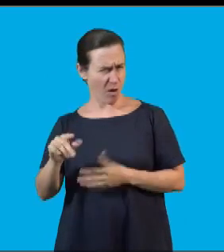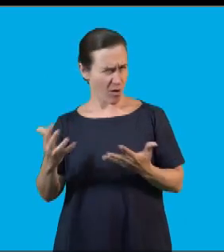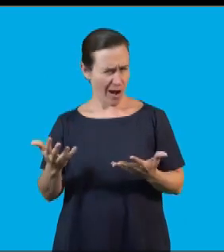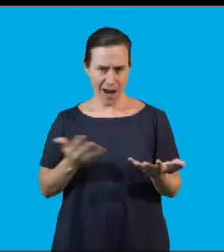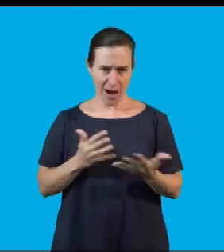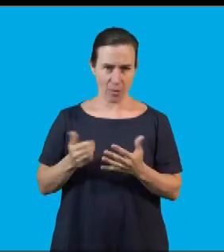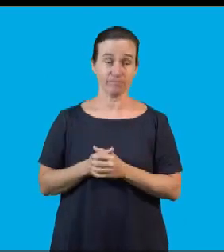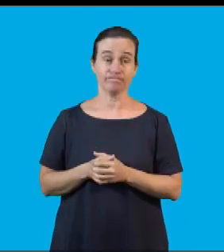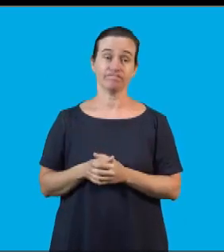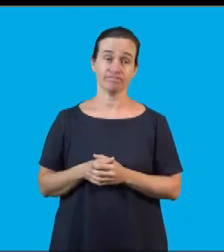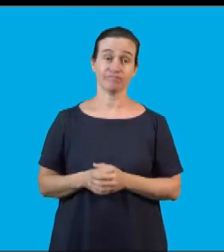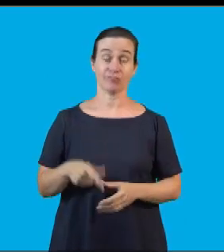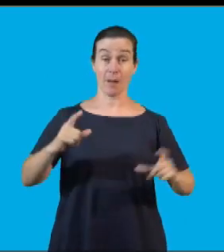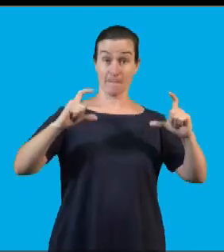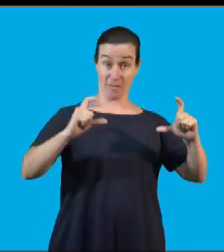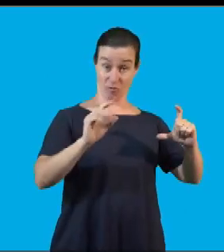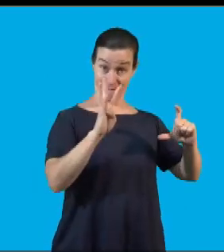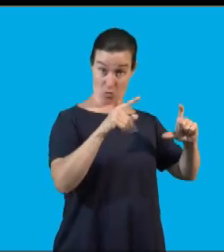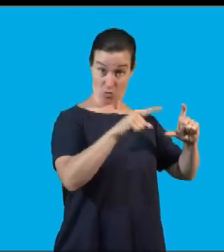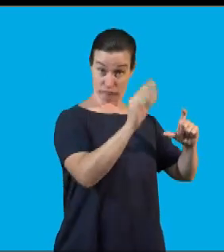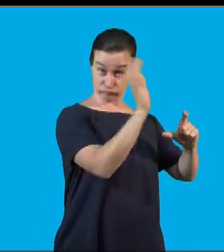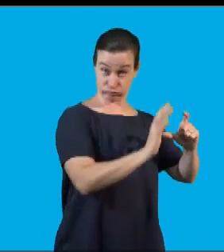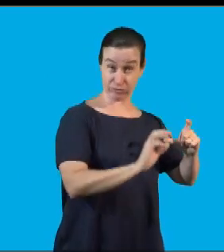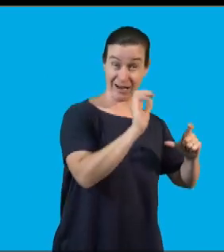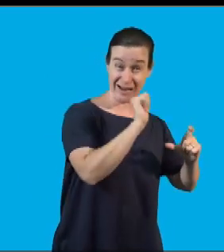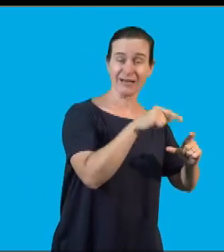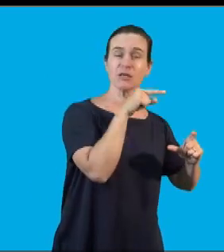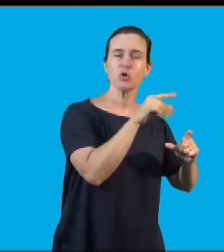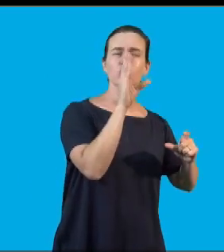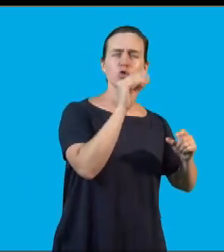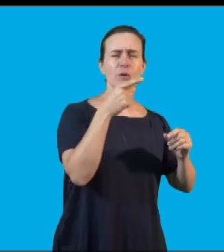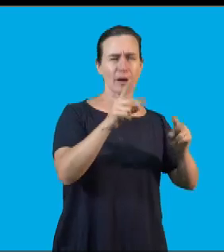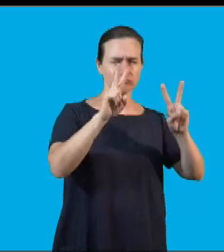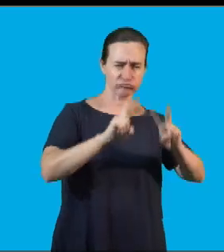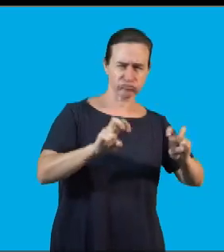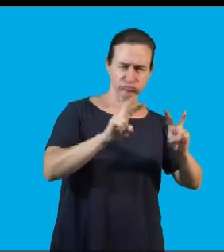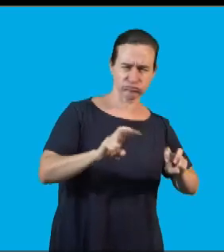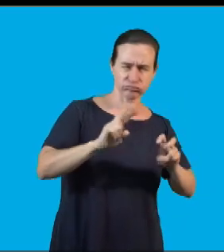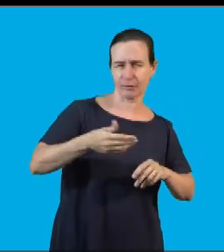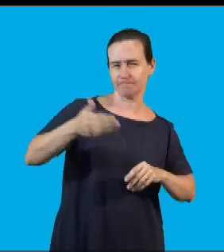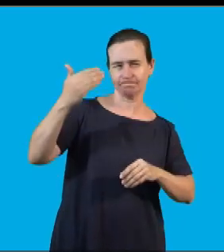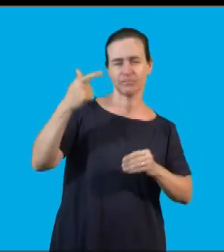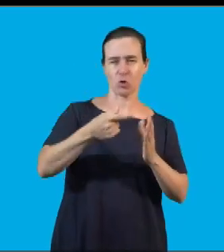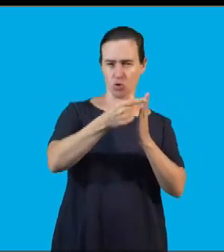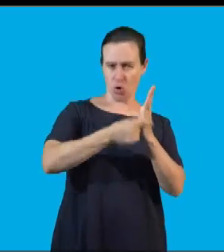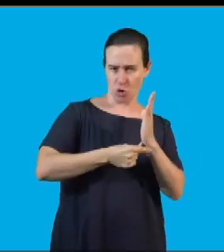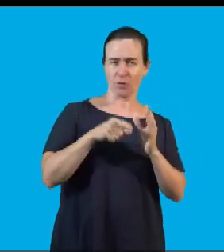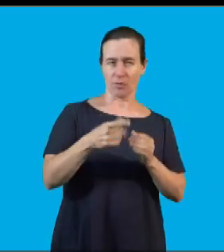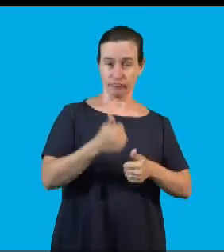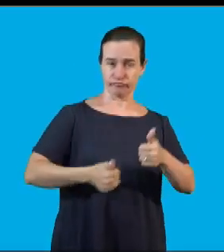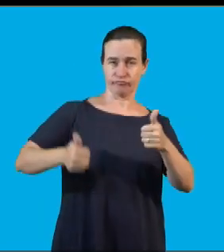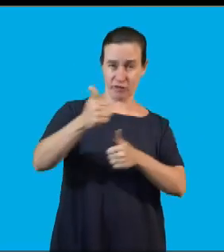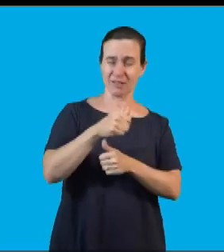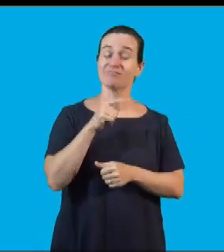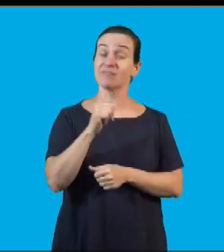the comment. In paragraph 4 of text A, the writer references a survey conducted by the Wall Street Journal president,